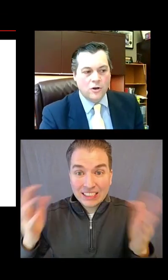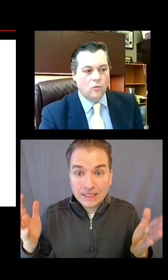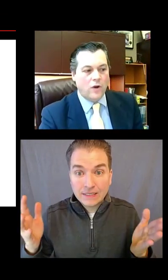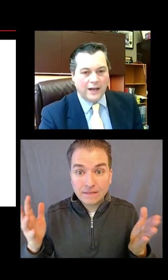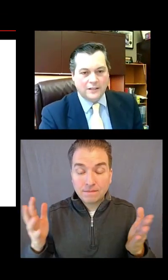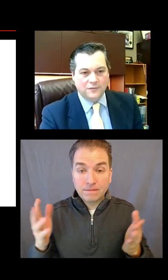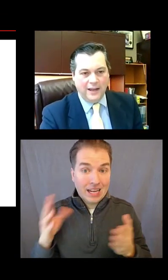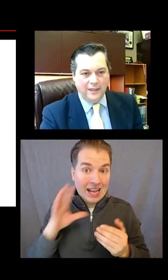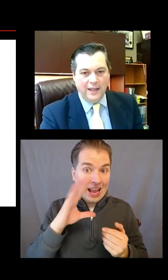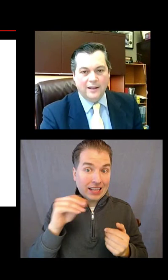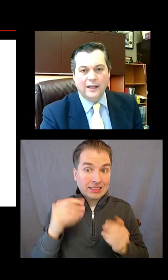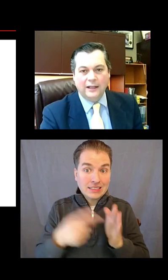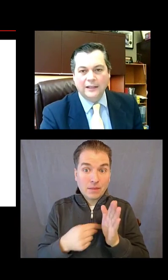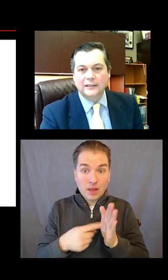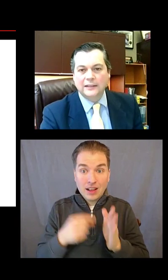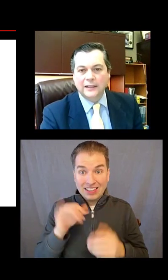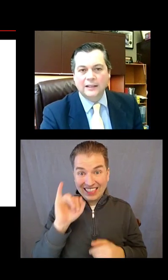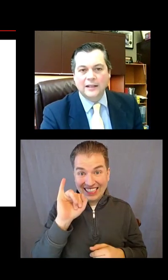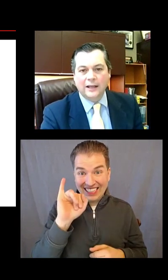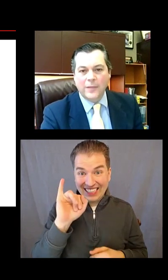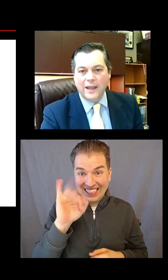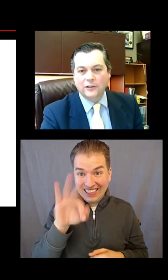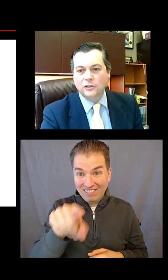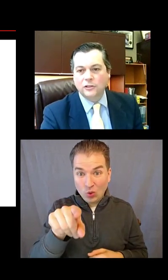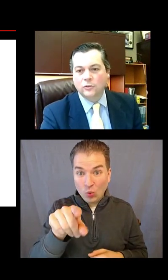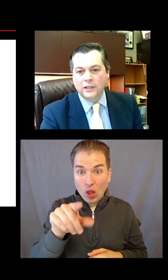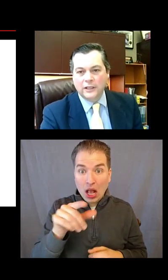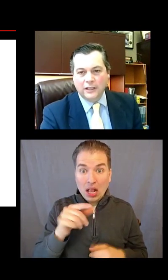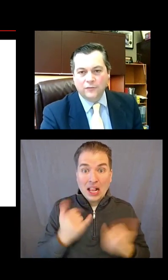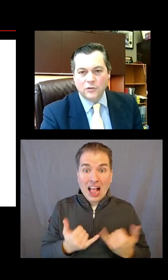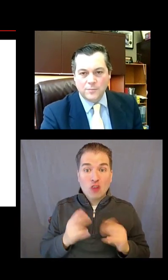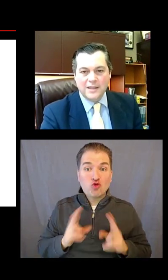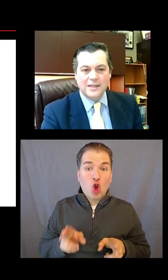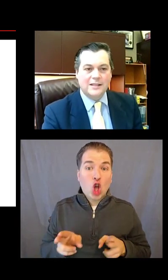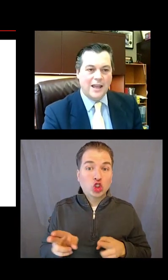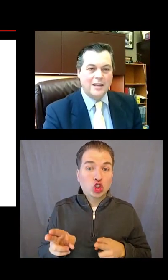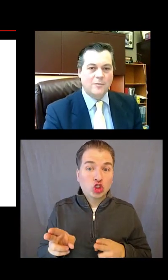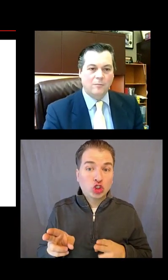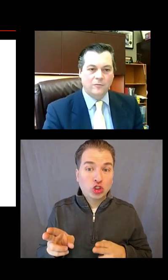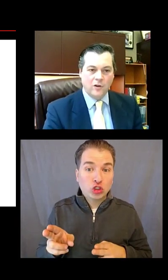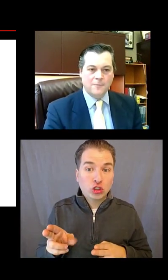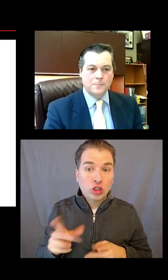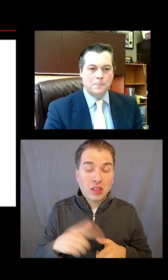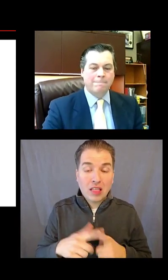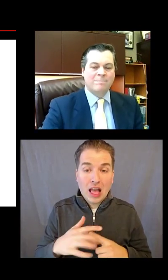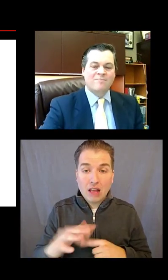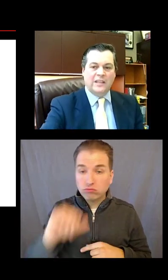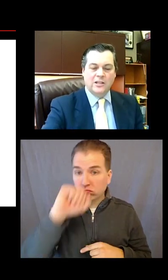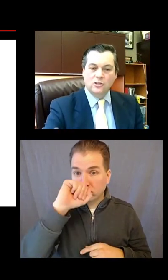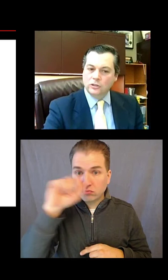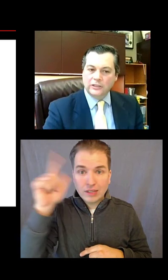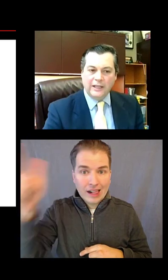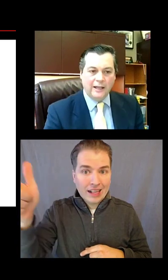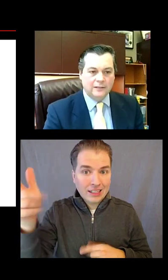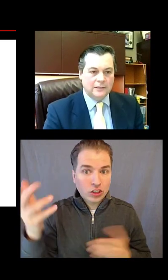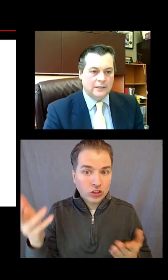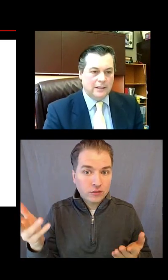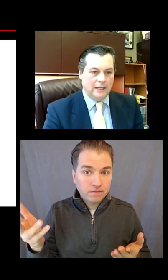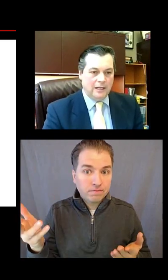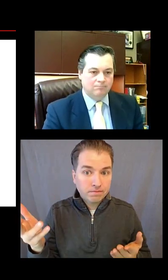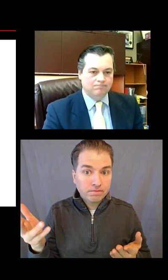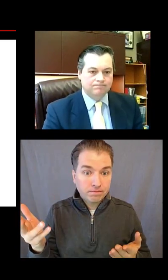to rectify that. And I guess, again, I go back to, if you spend the time up front and you look